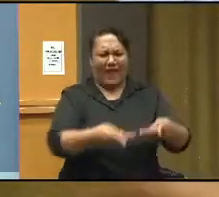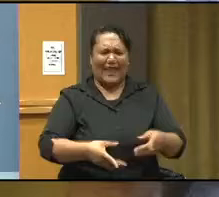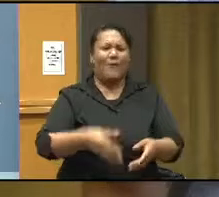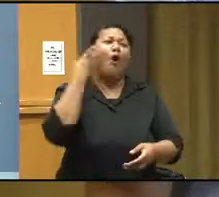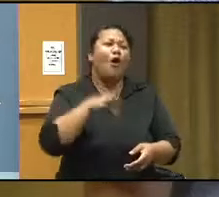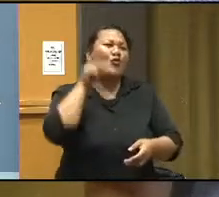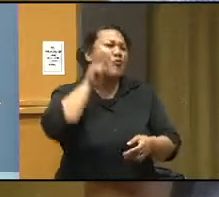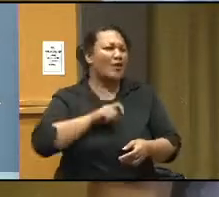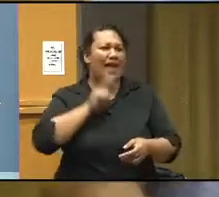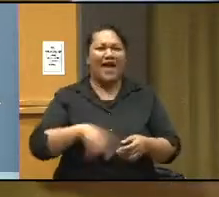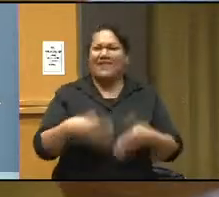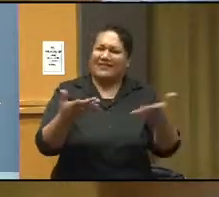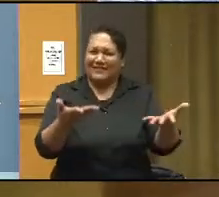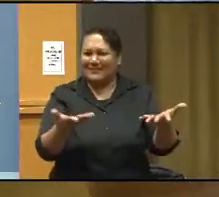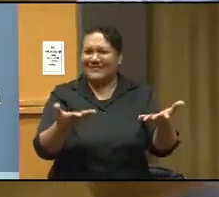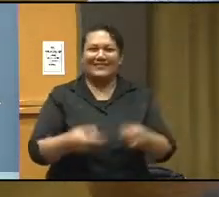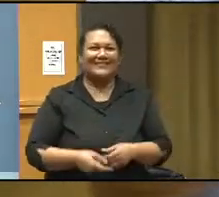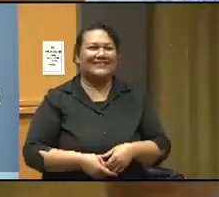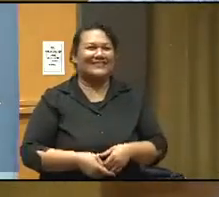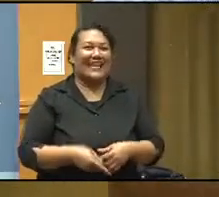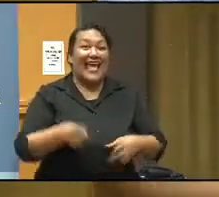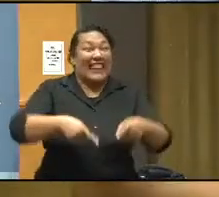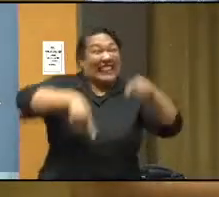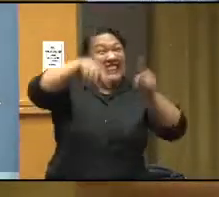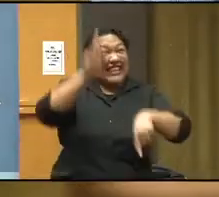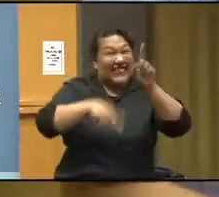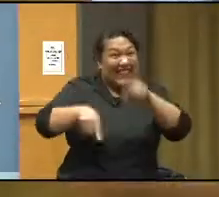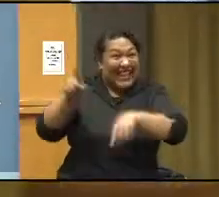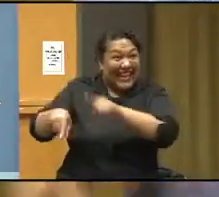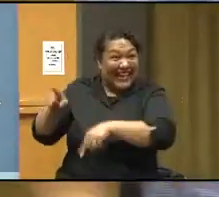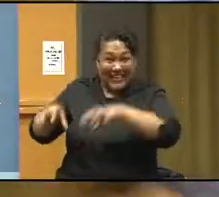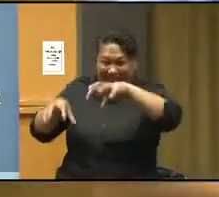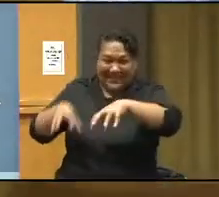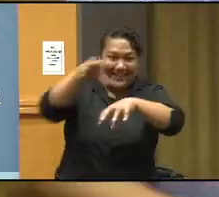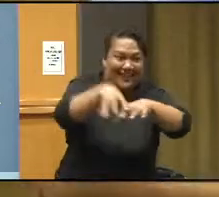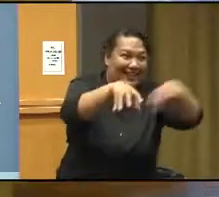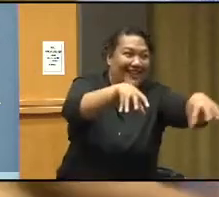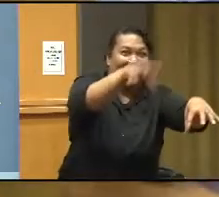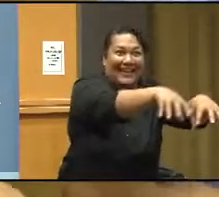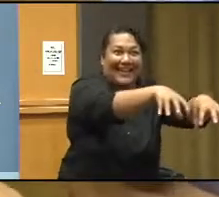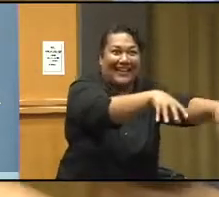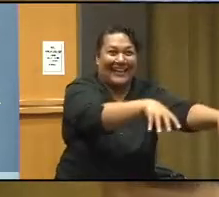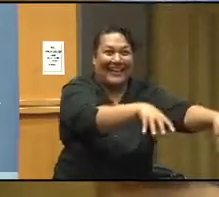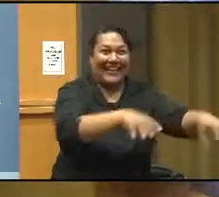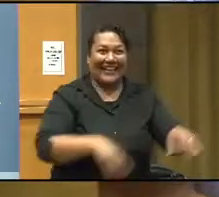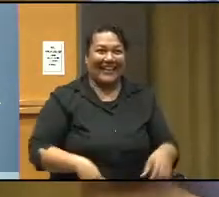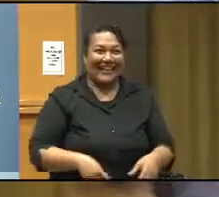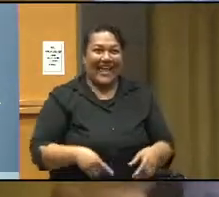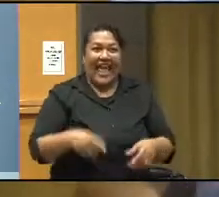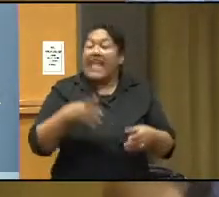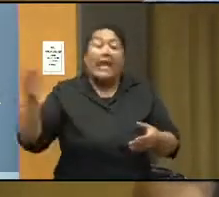bags, etc. from home. So that is a good example of how, and every year they come up with very